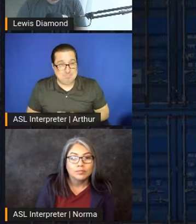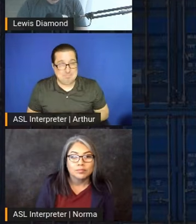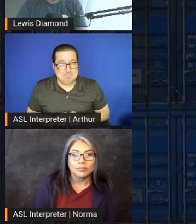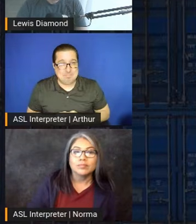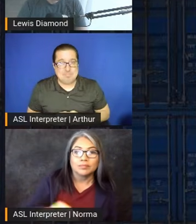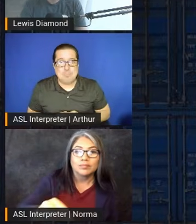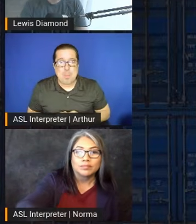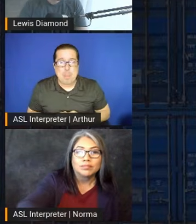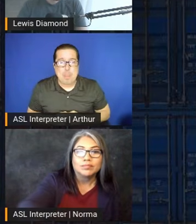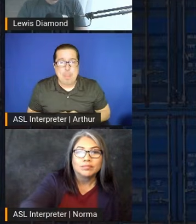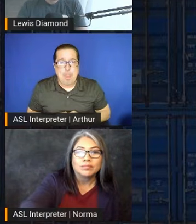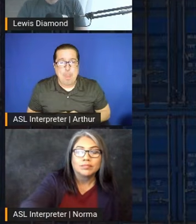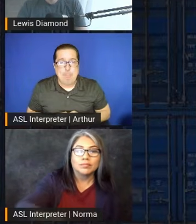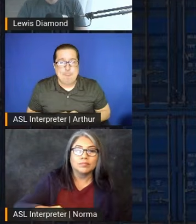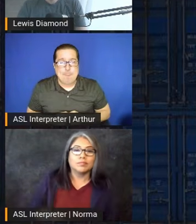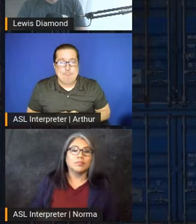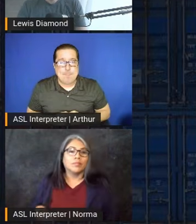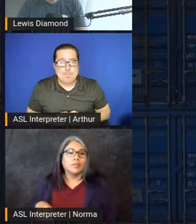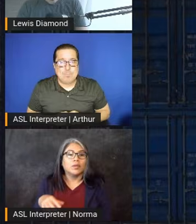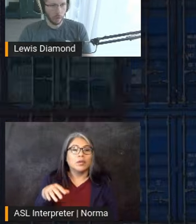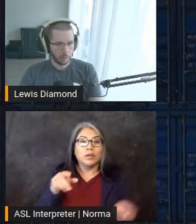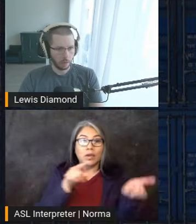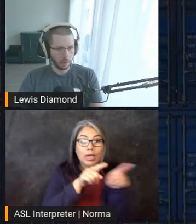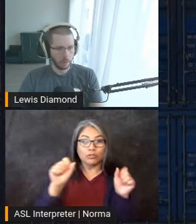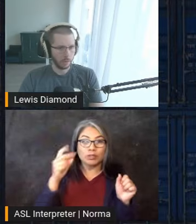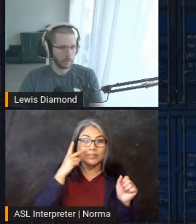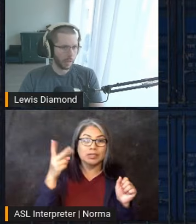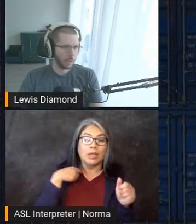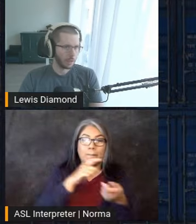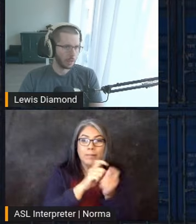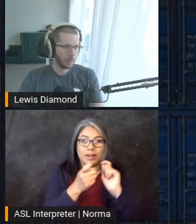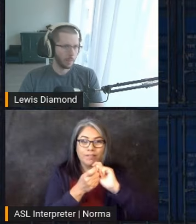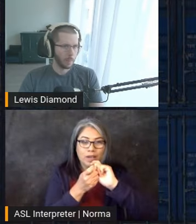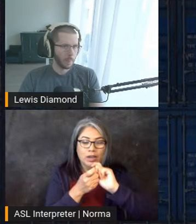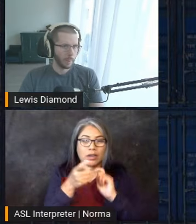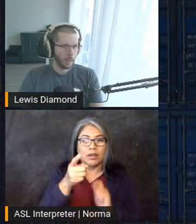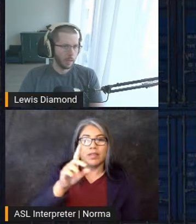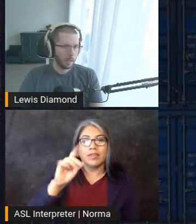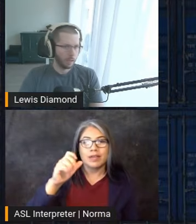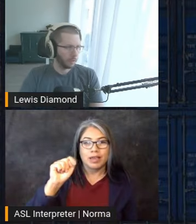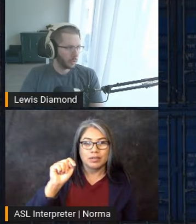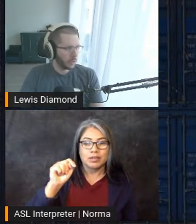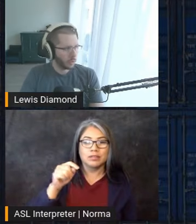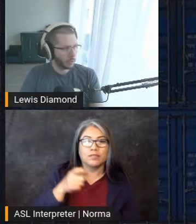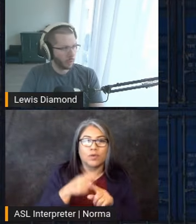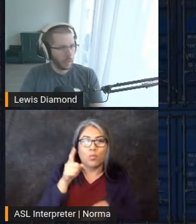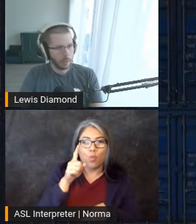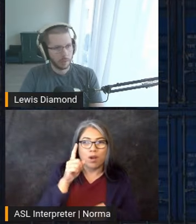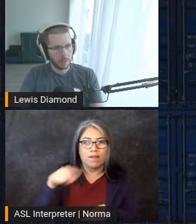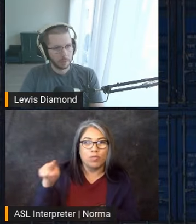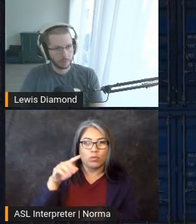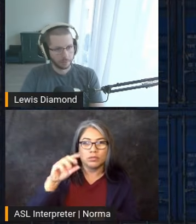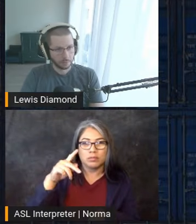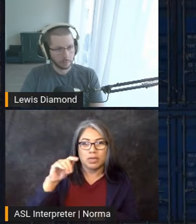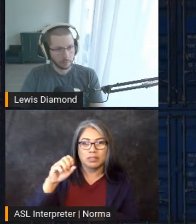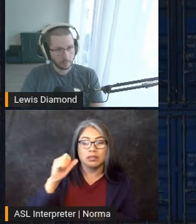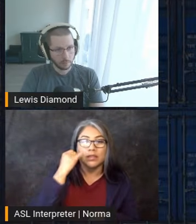modifying the SHA-256 digest of one of those packages. And if I try to apply